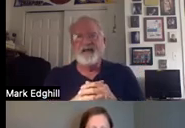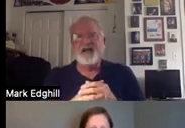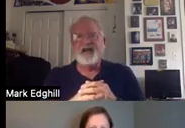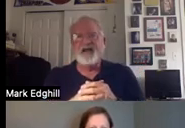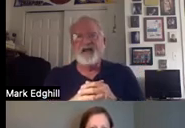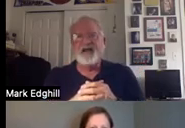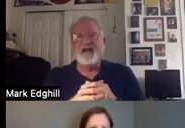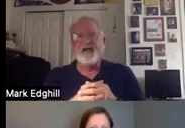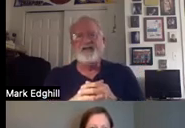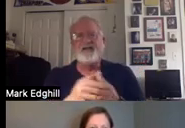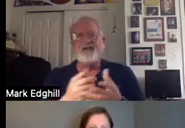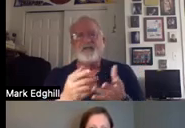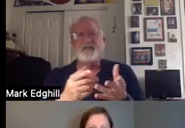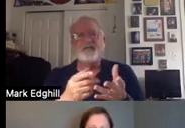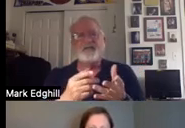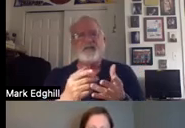an example.